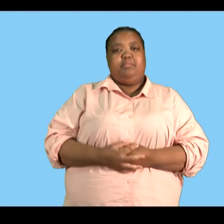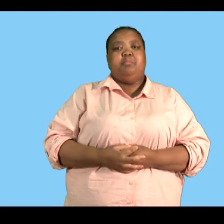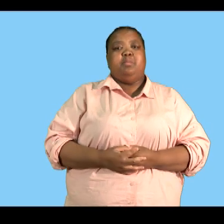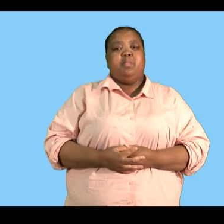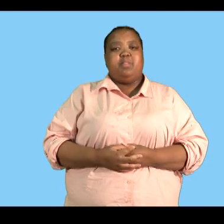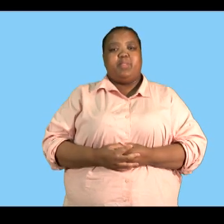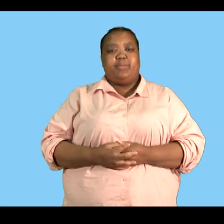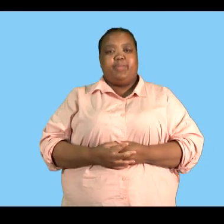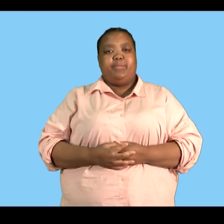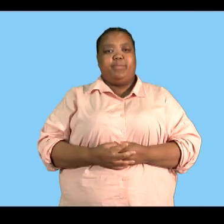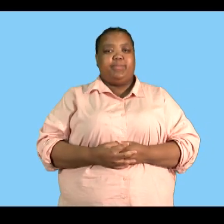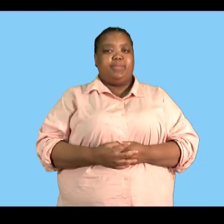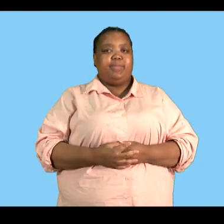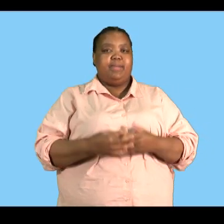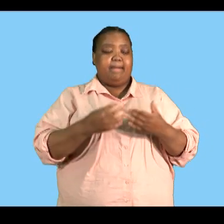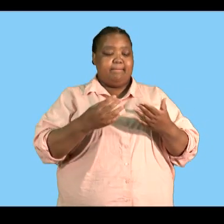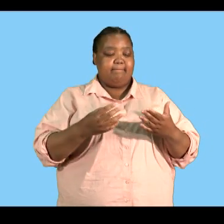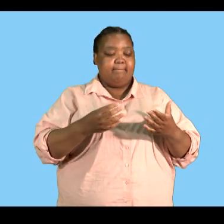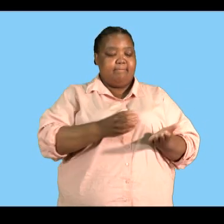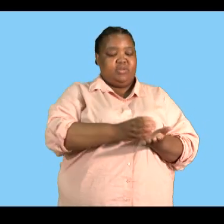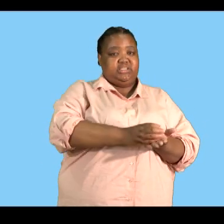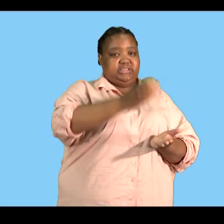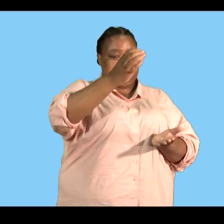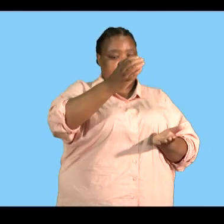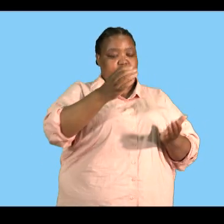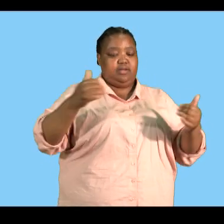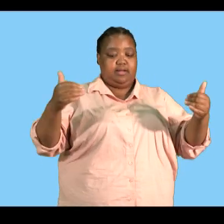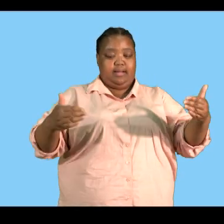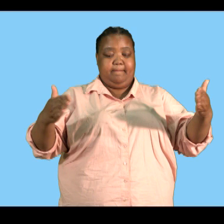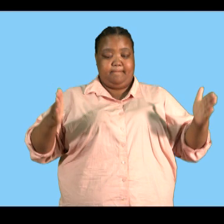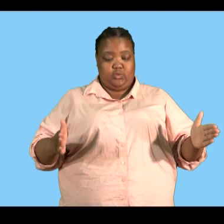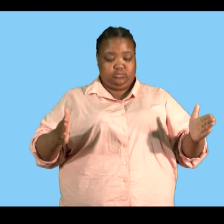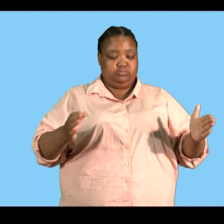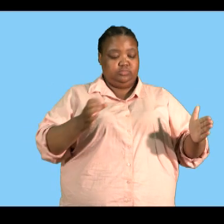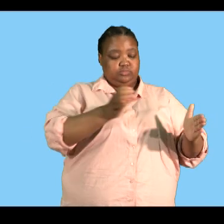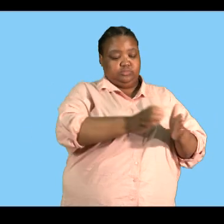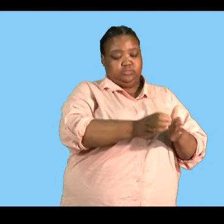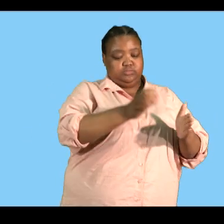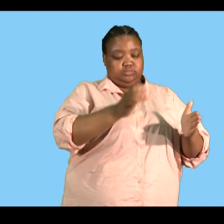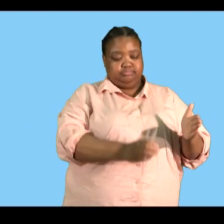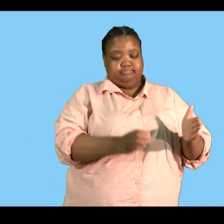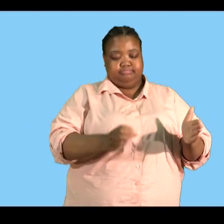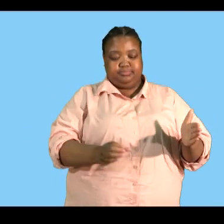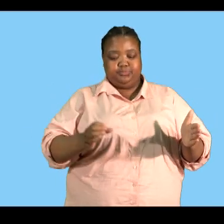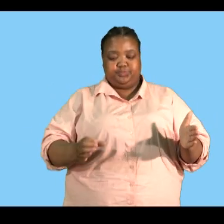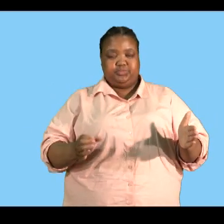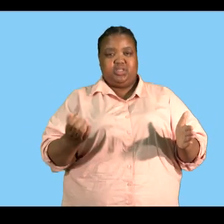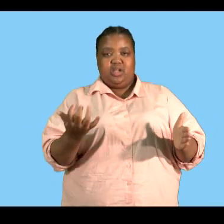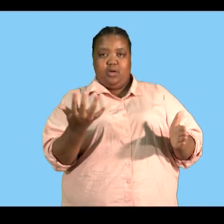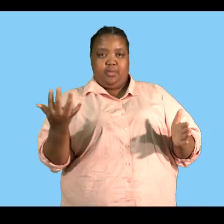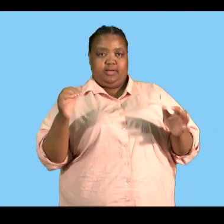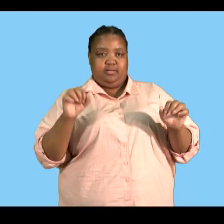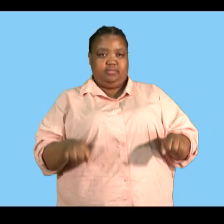says, determine the number of tins that can be packed in the cardboard box if tins